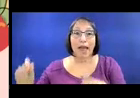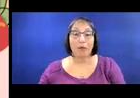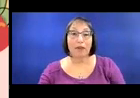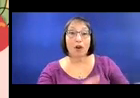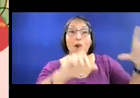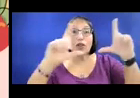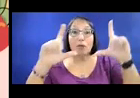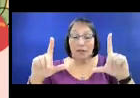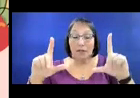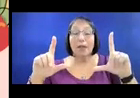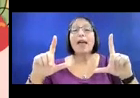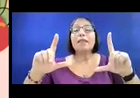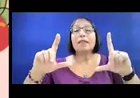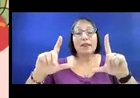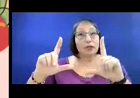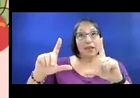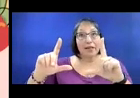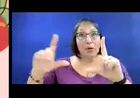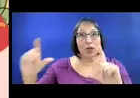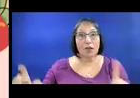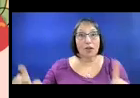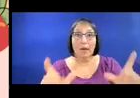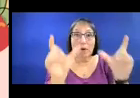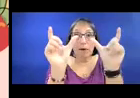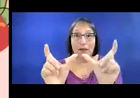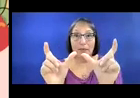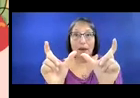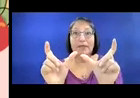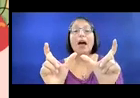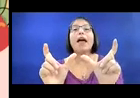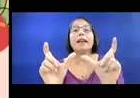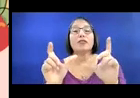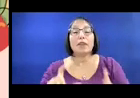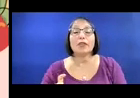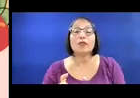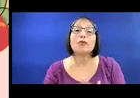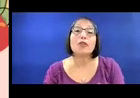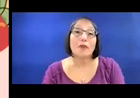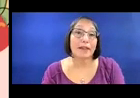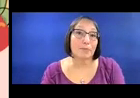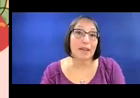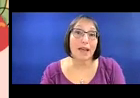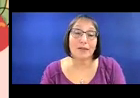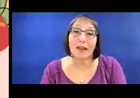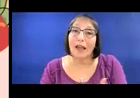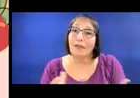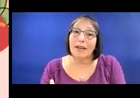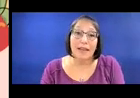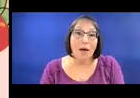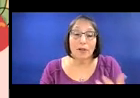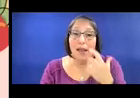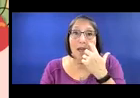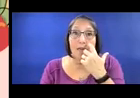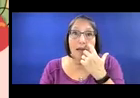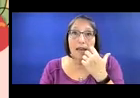that whenever a question was up, the students asking questions, we were side-by-side so that students could track them. Because finding